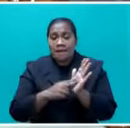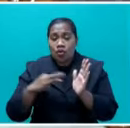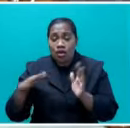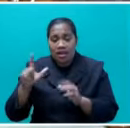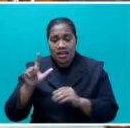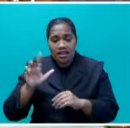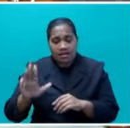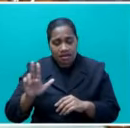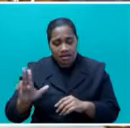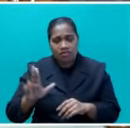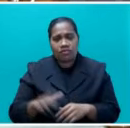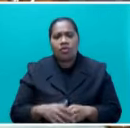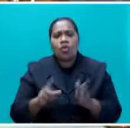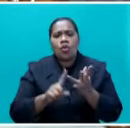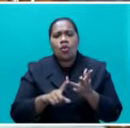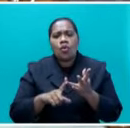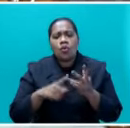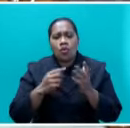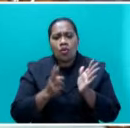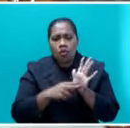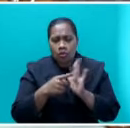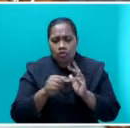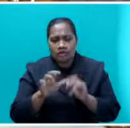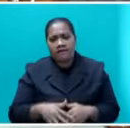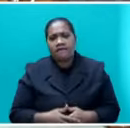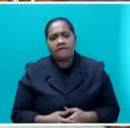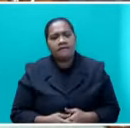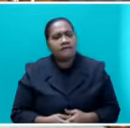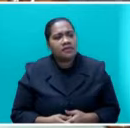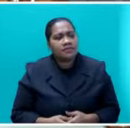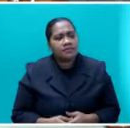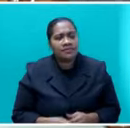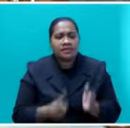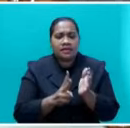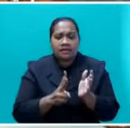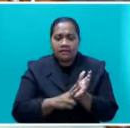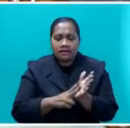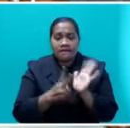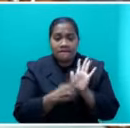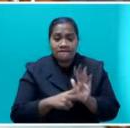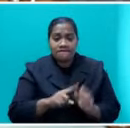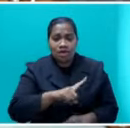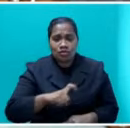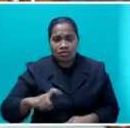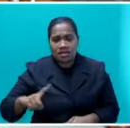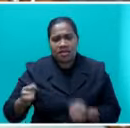5. Moala, 21. Wanumbalavu, 7. In Vatulele, on Vatulele Island, we have 3